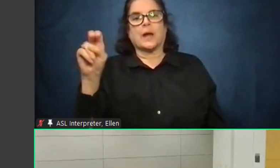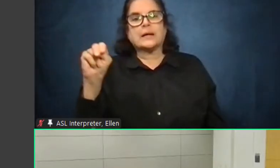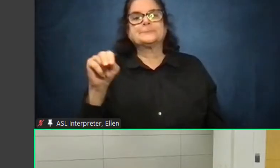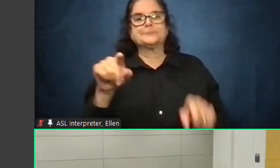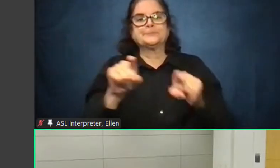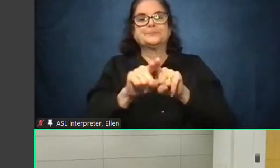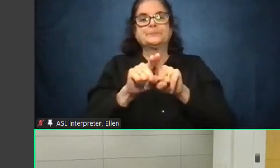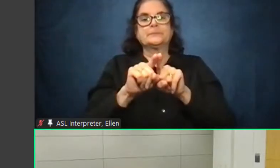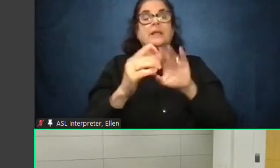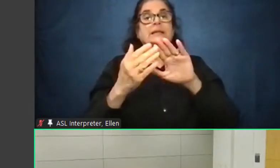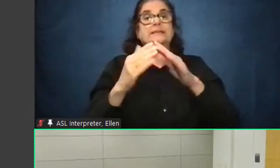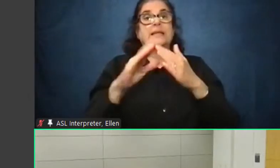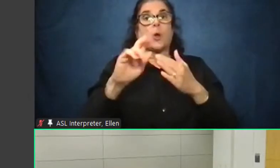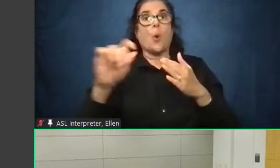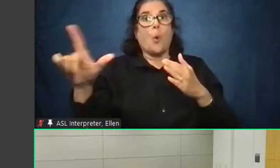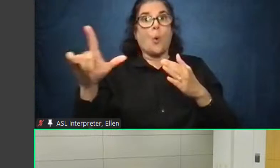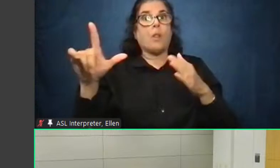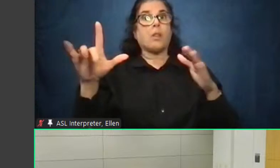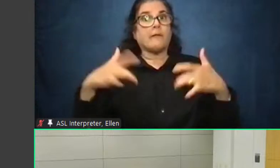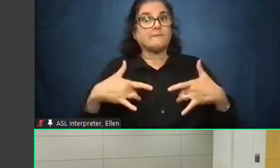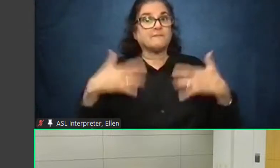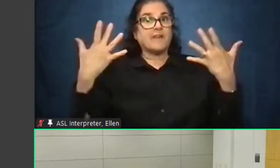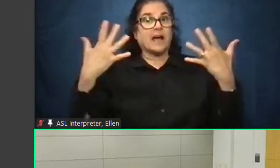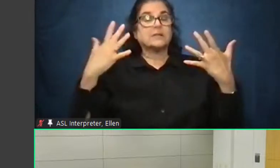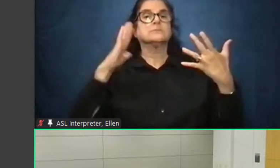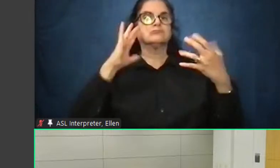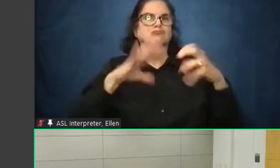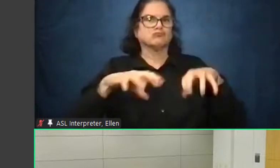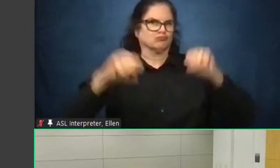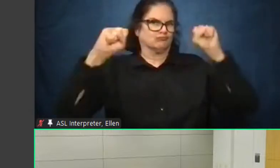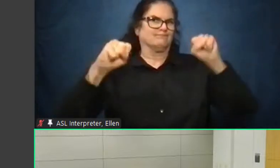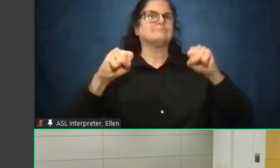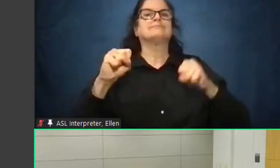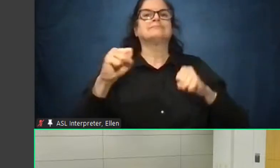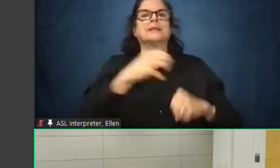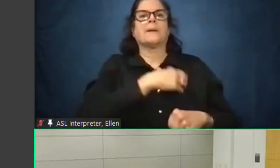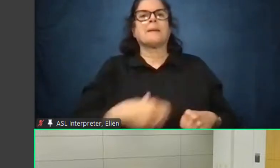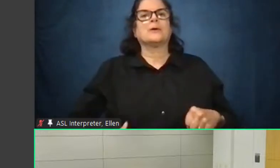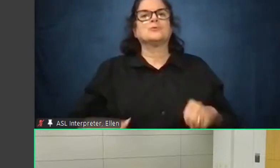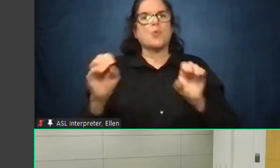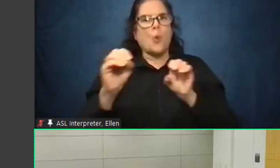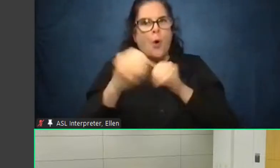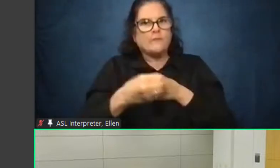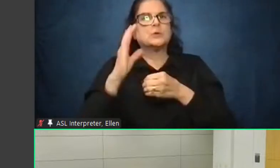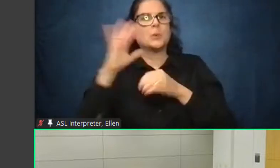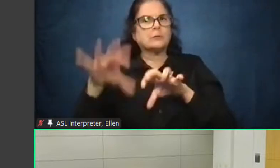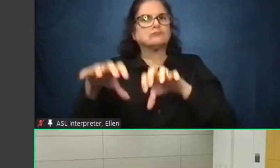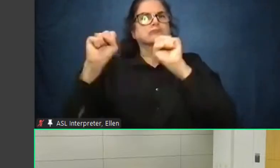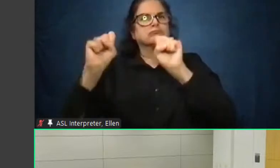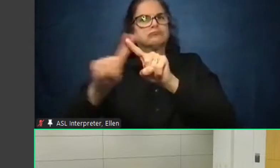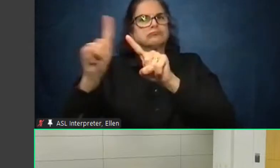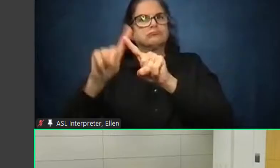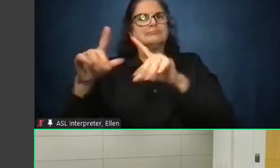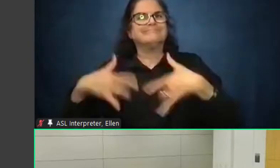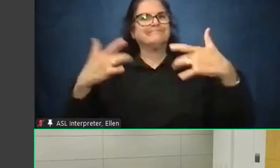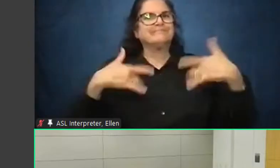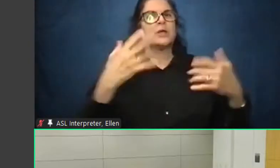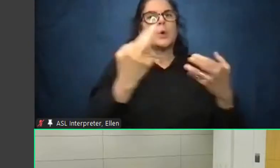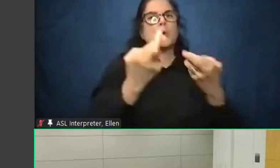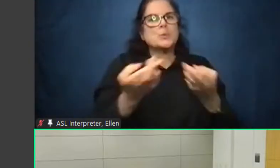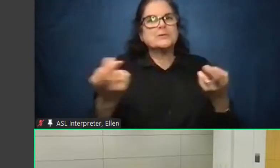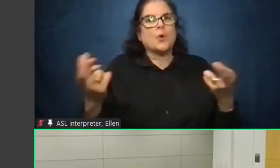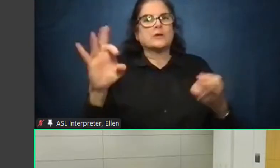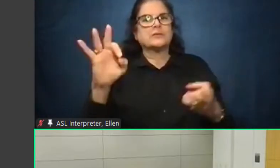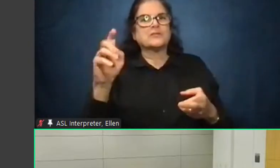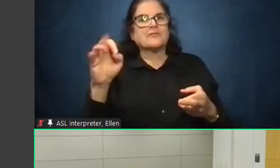hosted by the Mayor's Office, and they will have multiple events throughout the summer. These resource fairs will offer residents